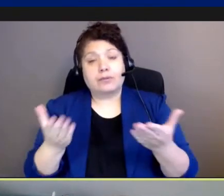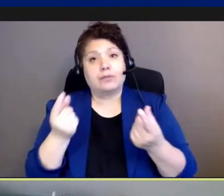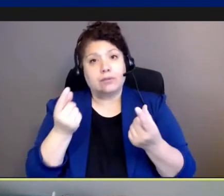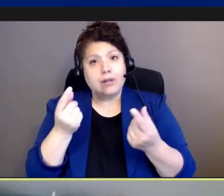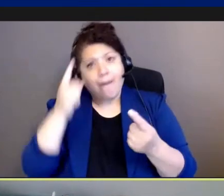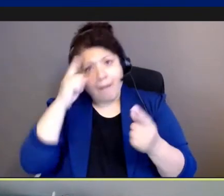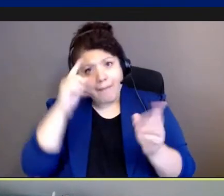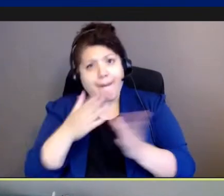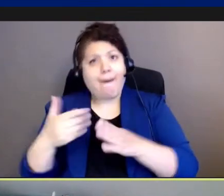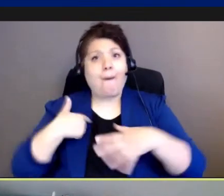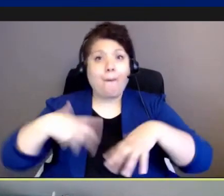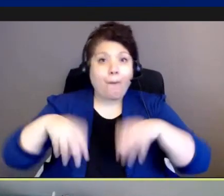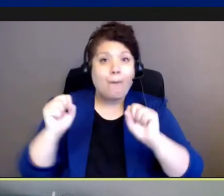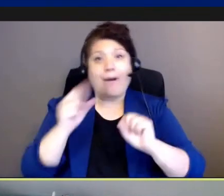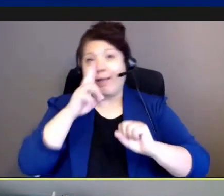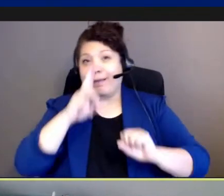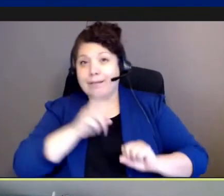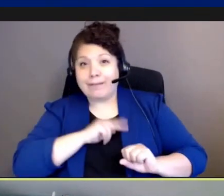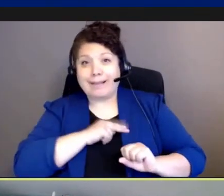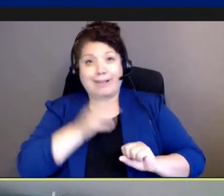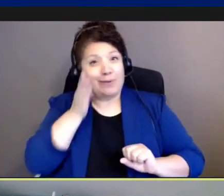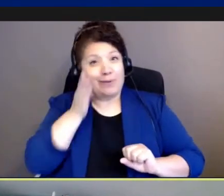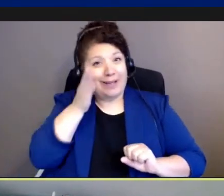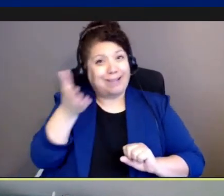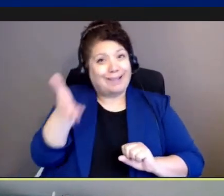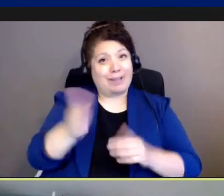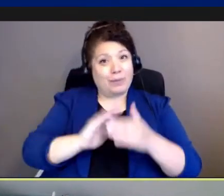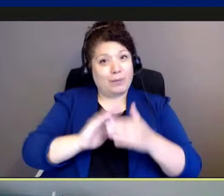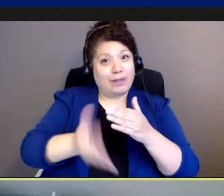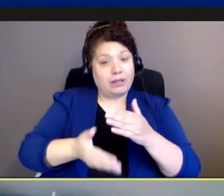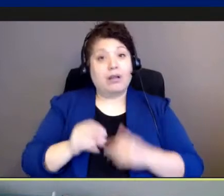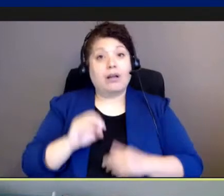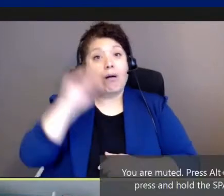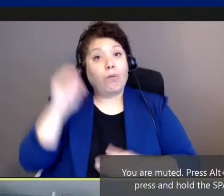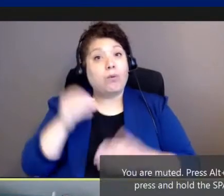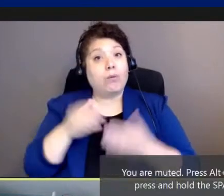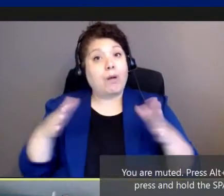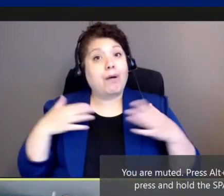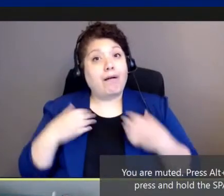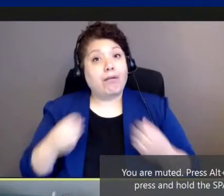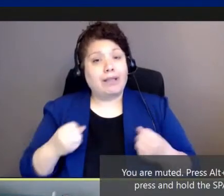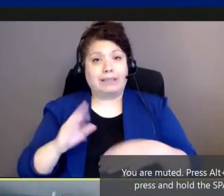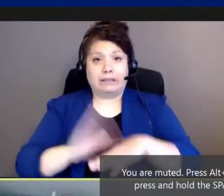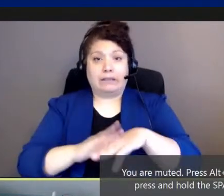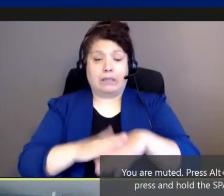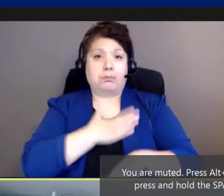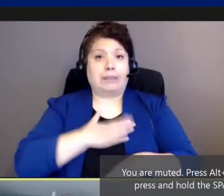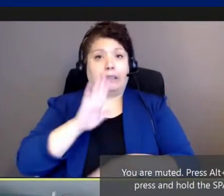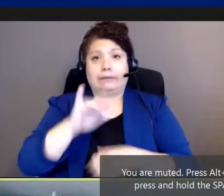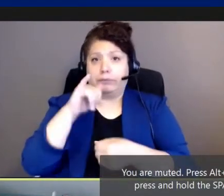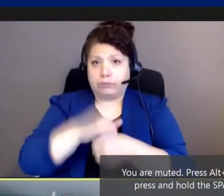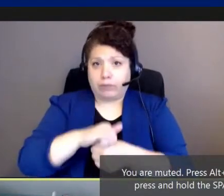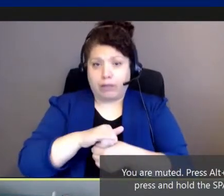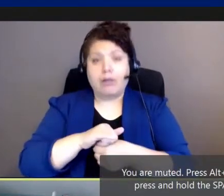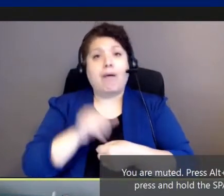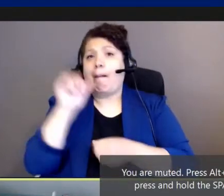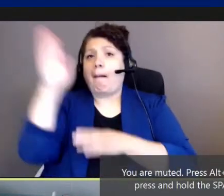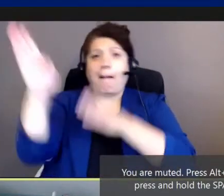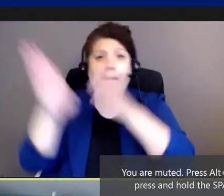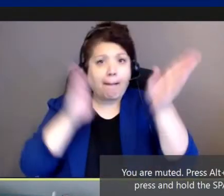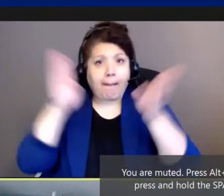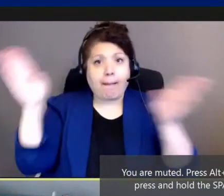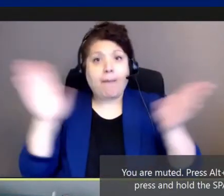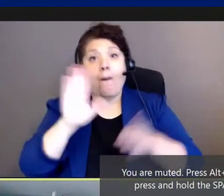celebrate Thanksgiving long weekend, OPH is urging residents to please stay local, keep gatherings to members of your